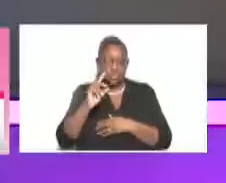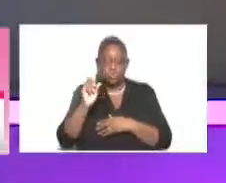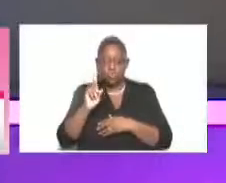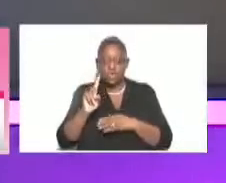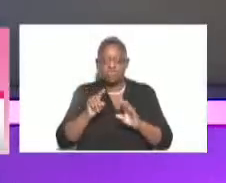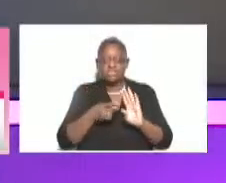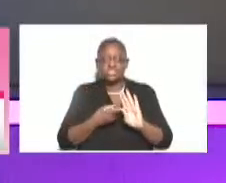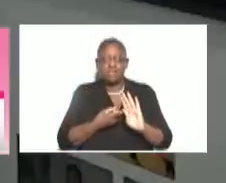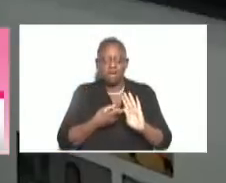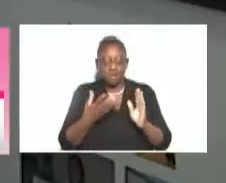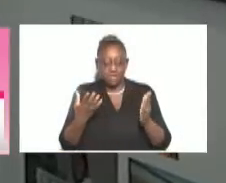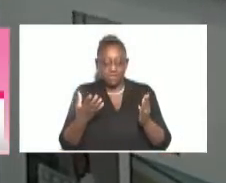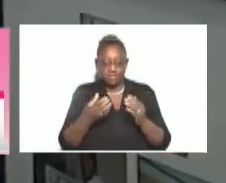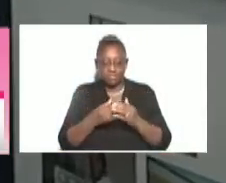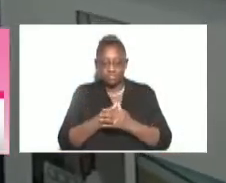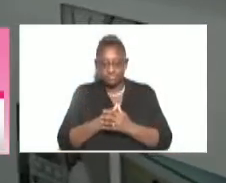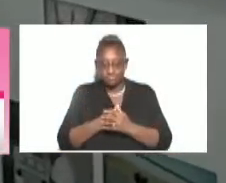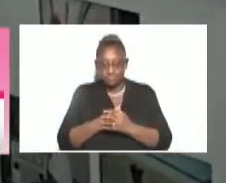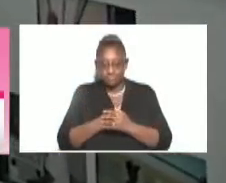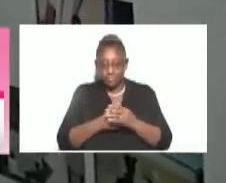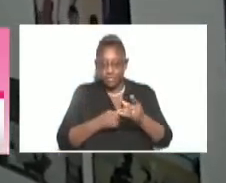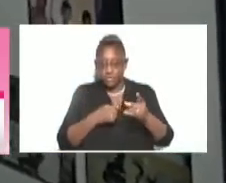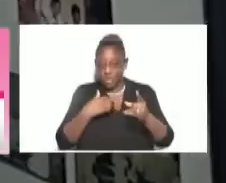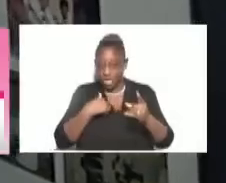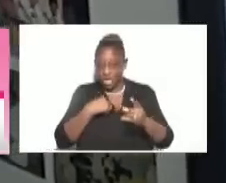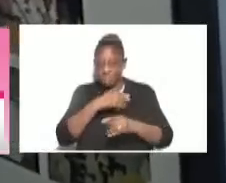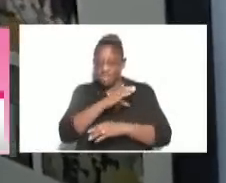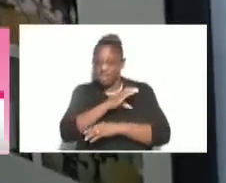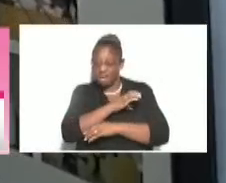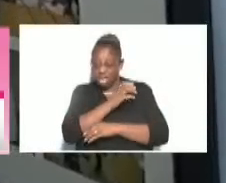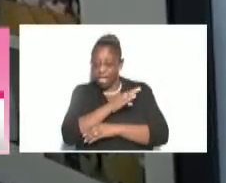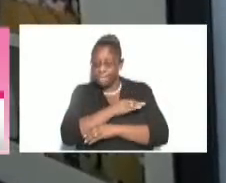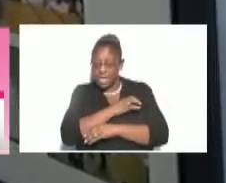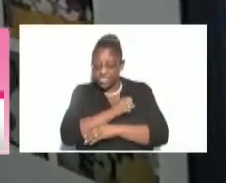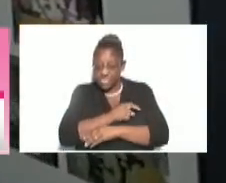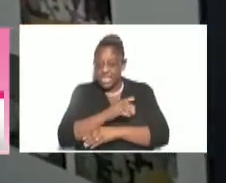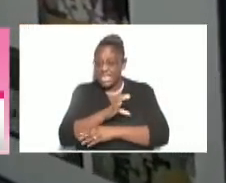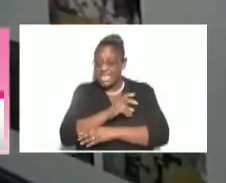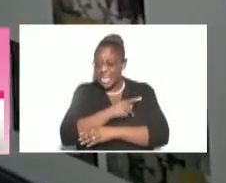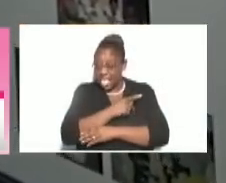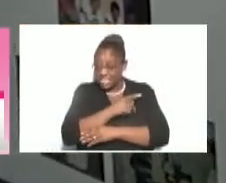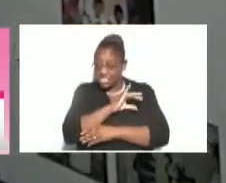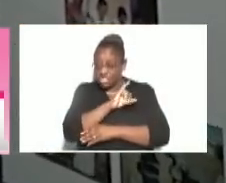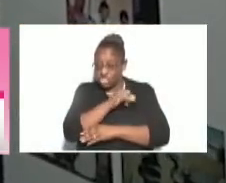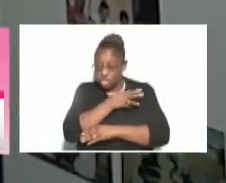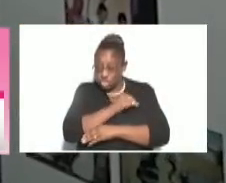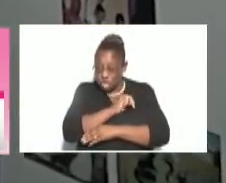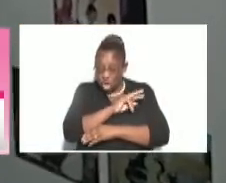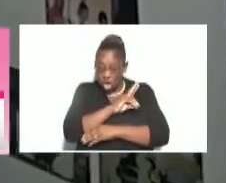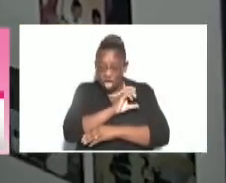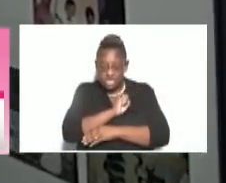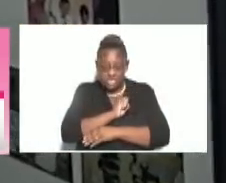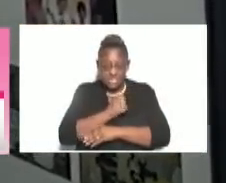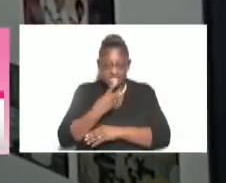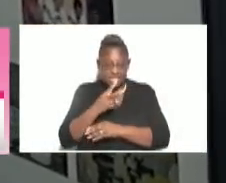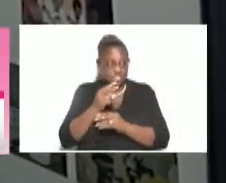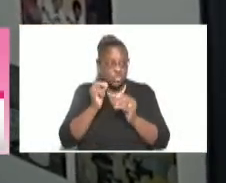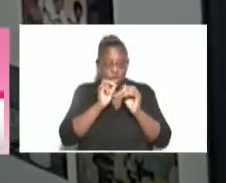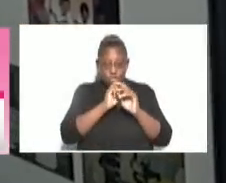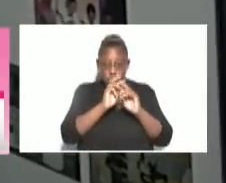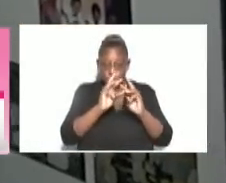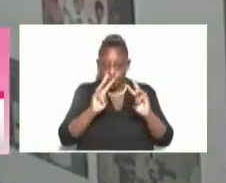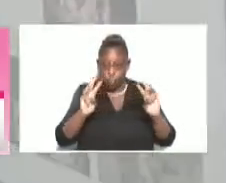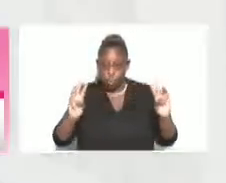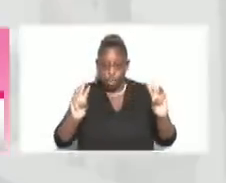got started. Carl Bethel, Kelsey Johnson. I mean, this lineup is filled with some of the greats